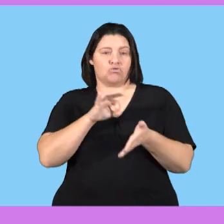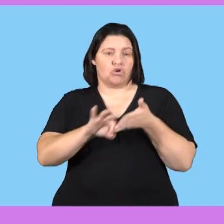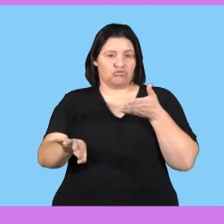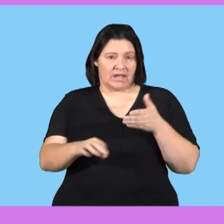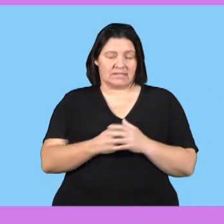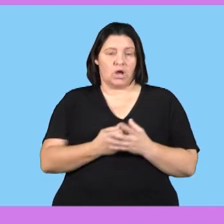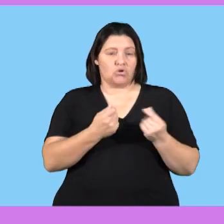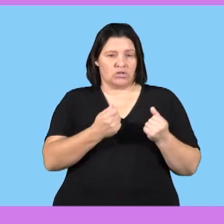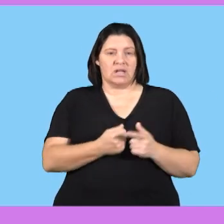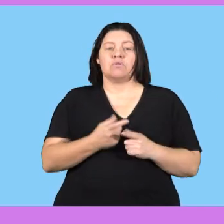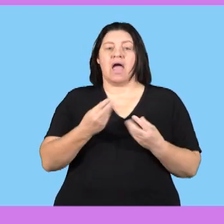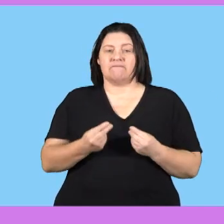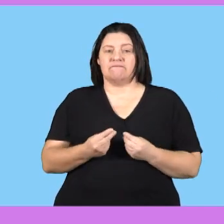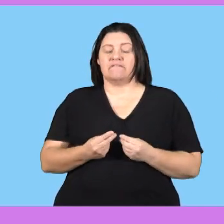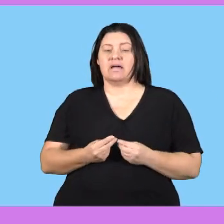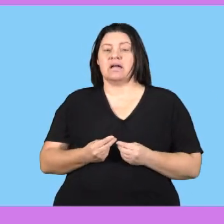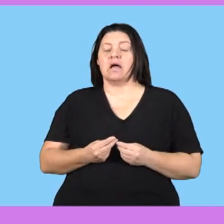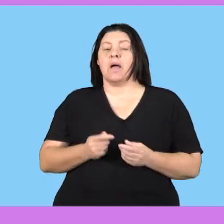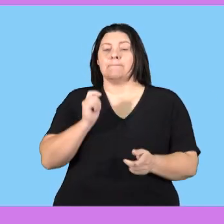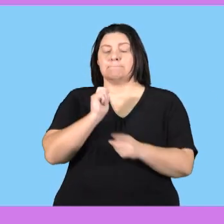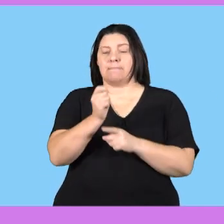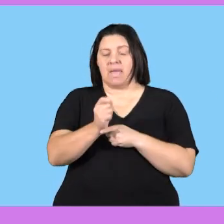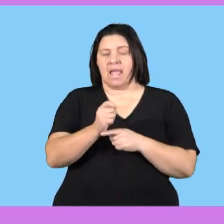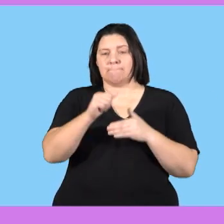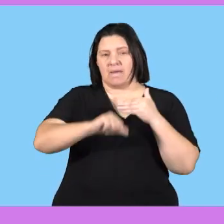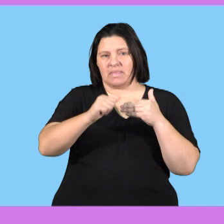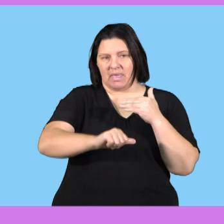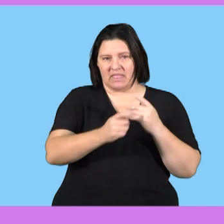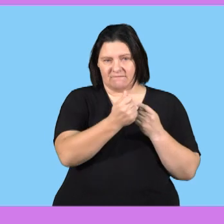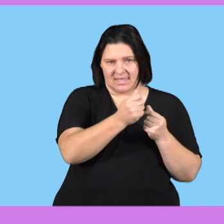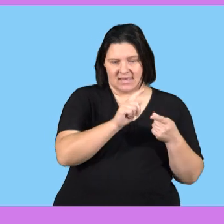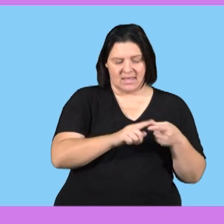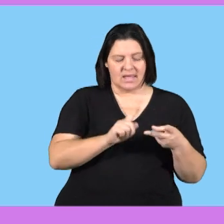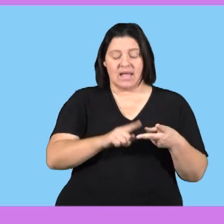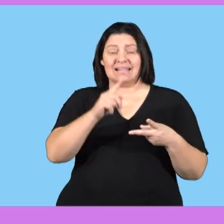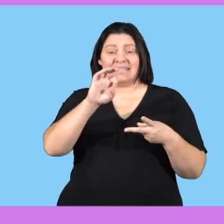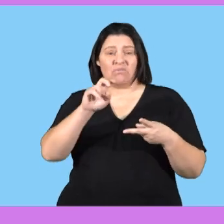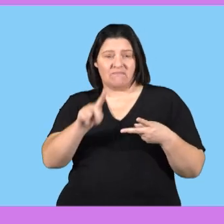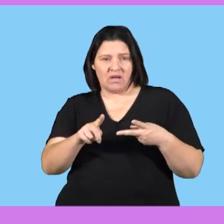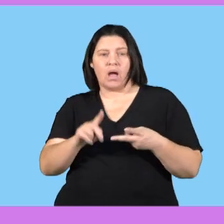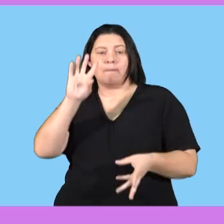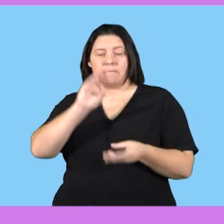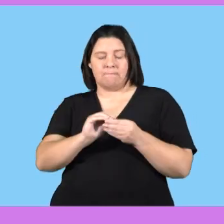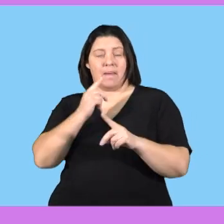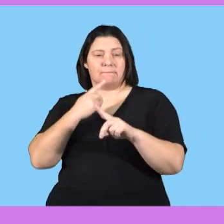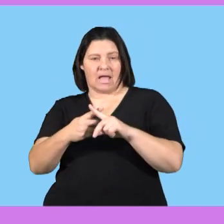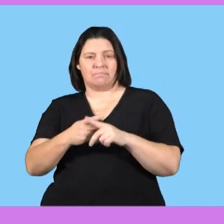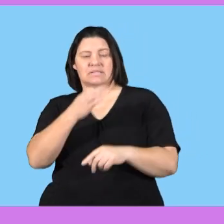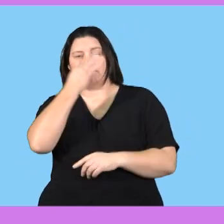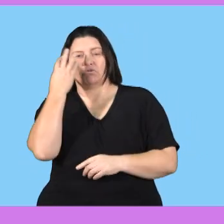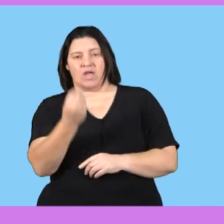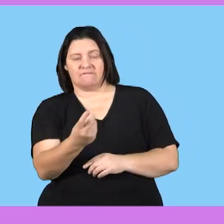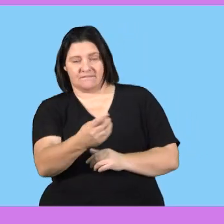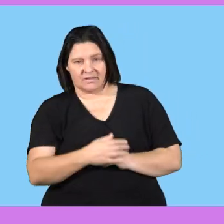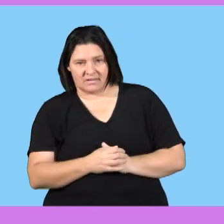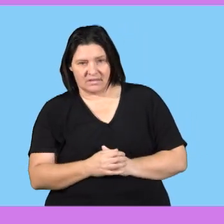calculating contract cost, normally there will be a subscription fee plus the tariff multiplied by the total number of minutes.